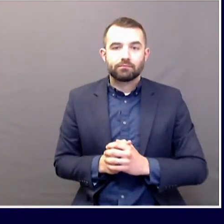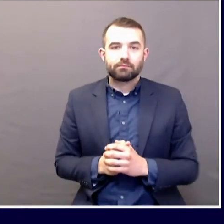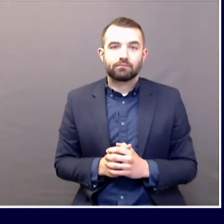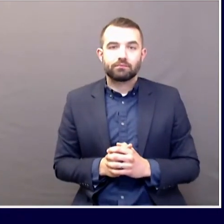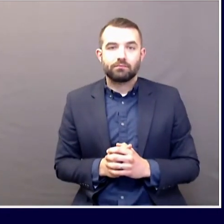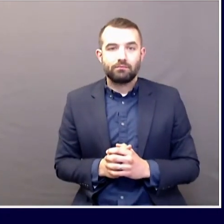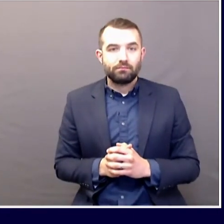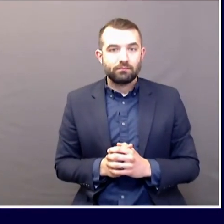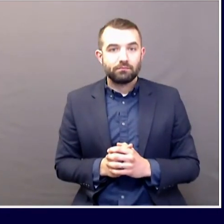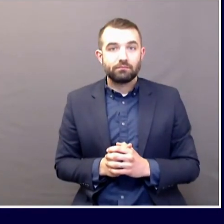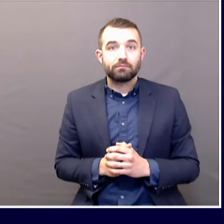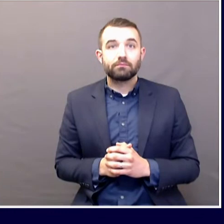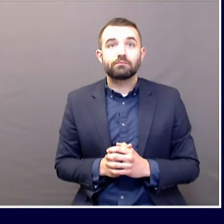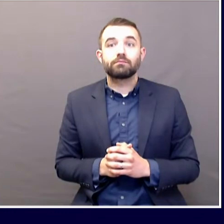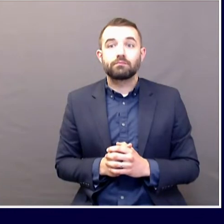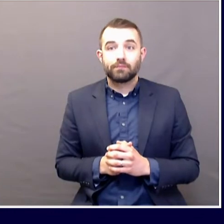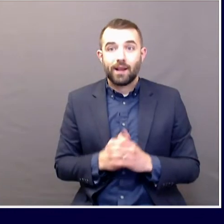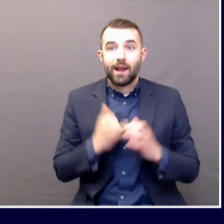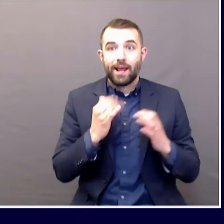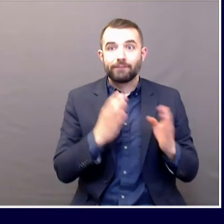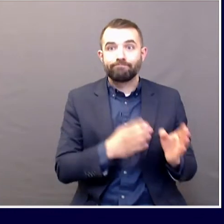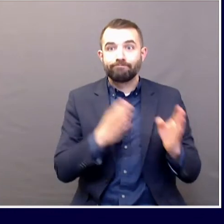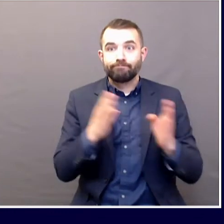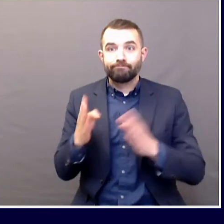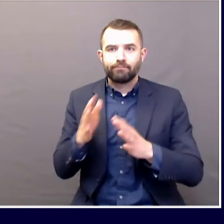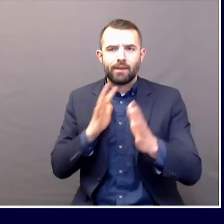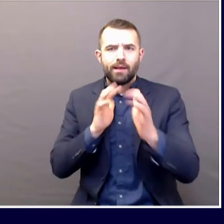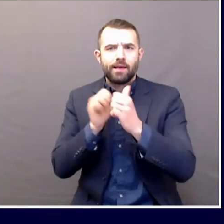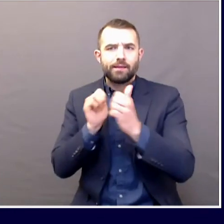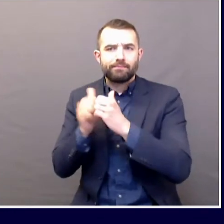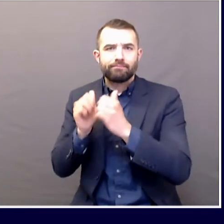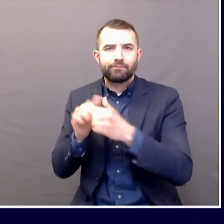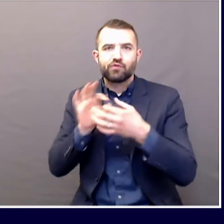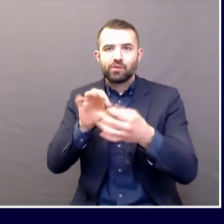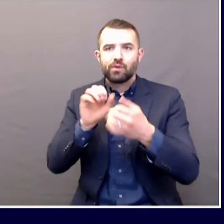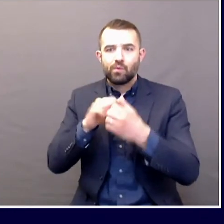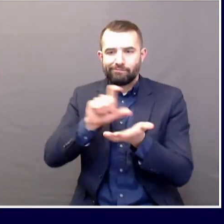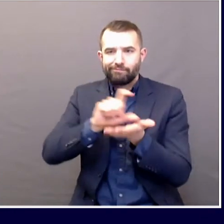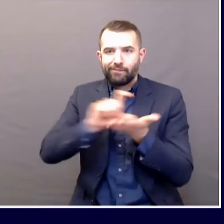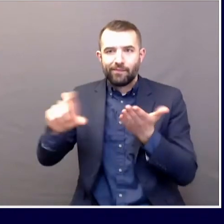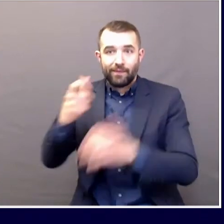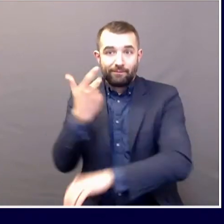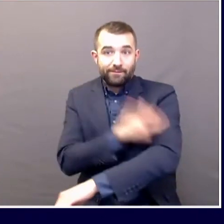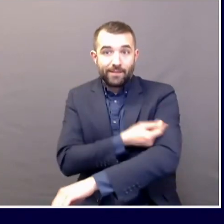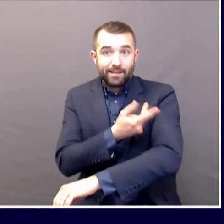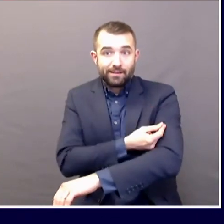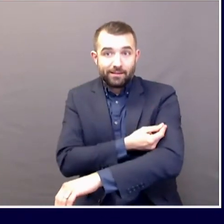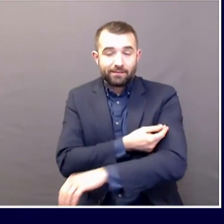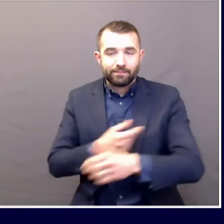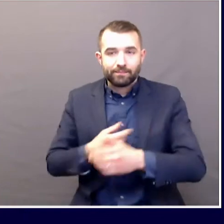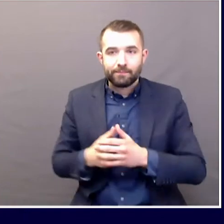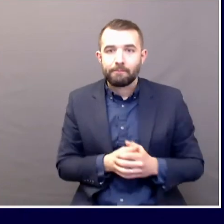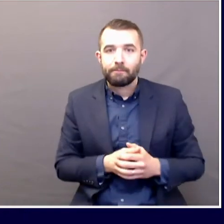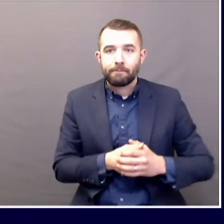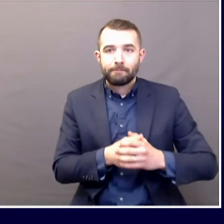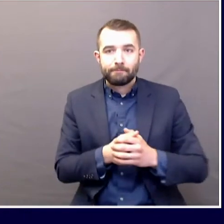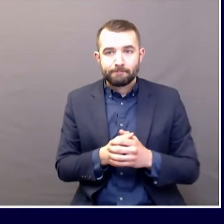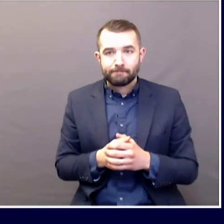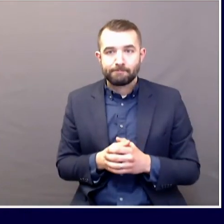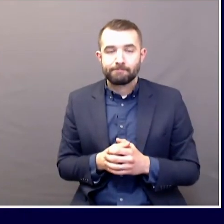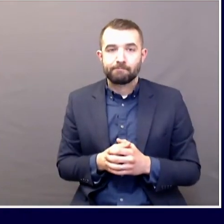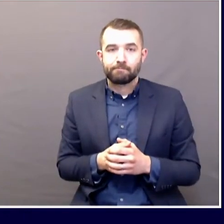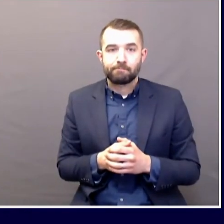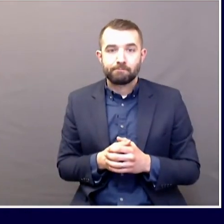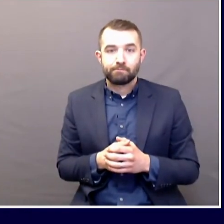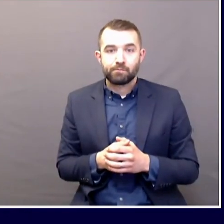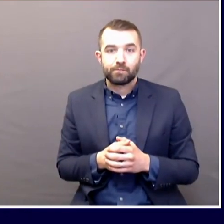Turning next to some updates around vaccines and vaccinations. Let's start with vaccination numbers first. As